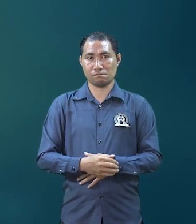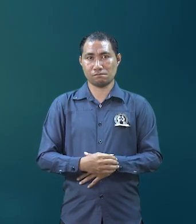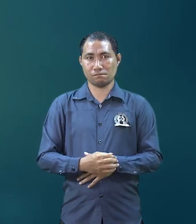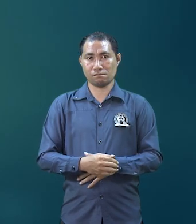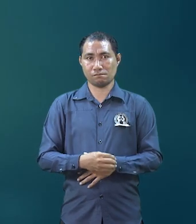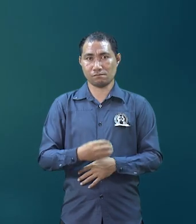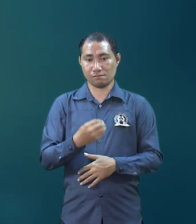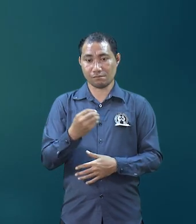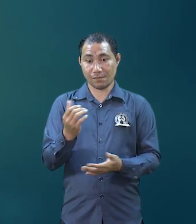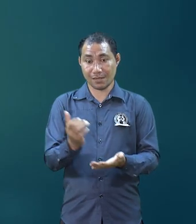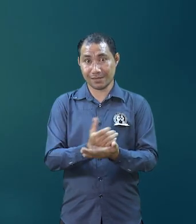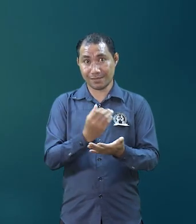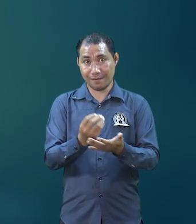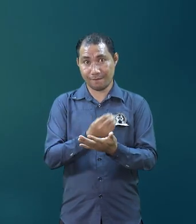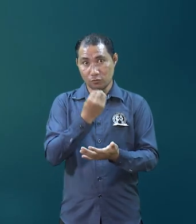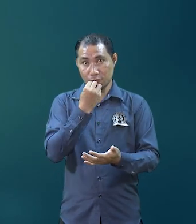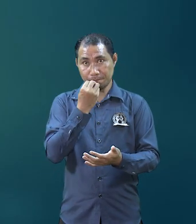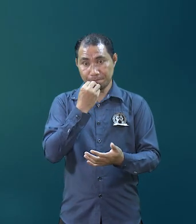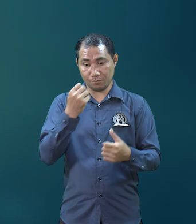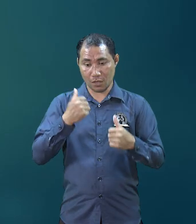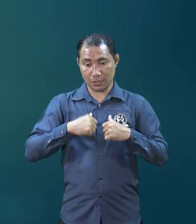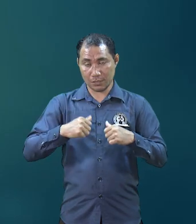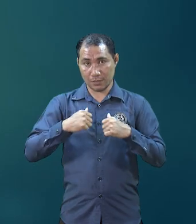Safe food practices